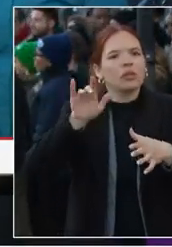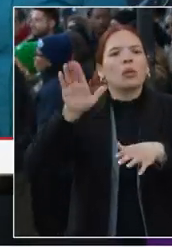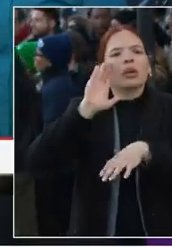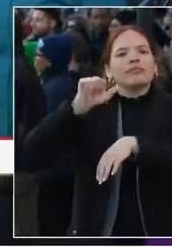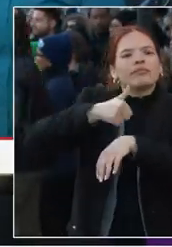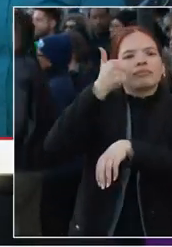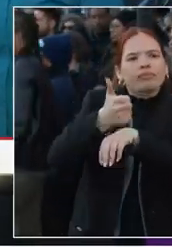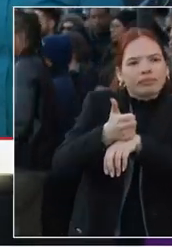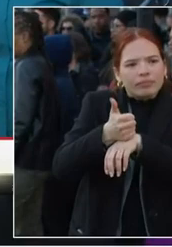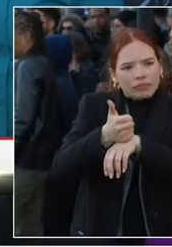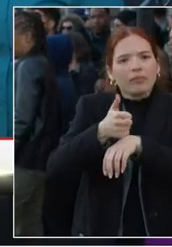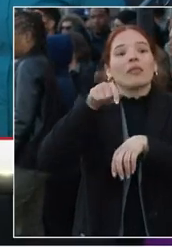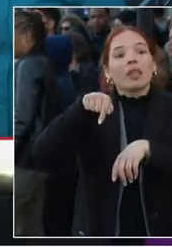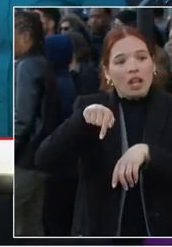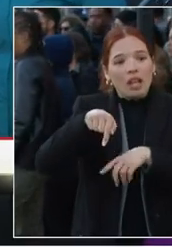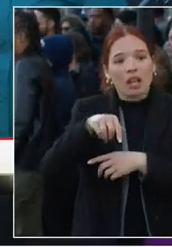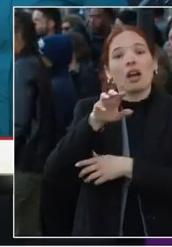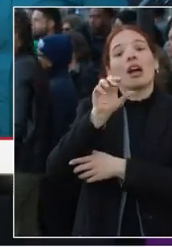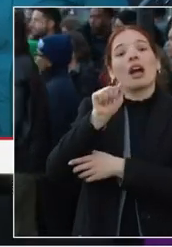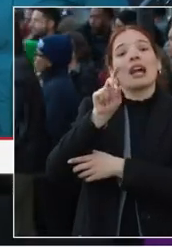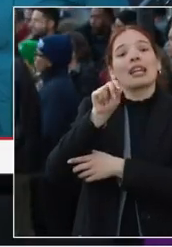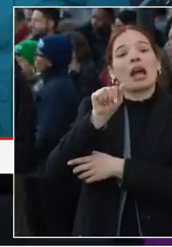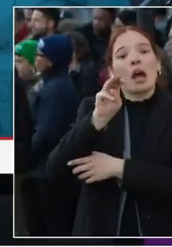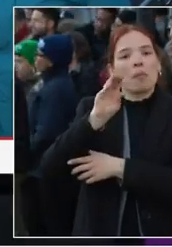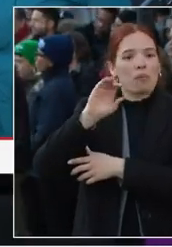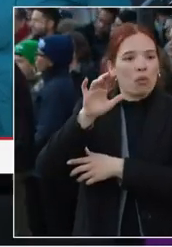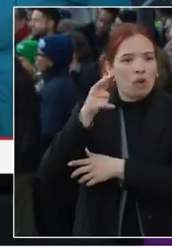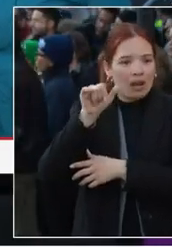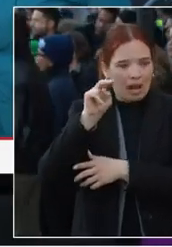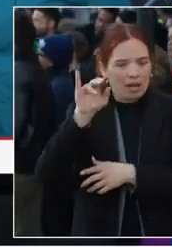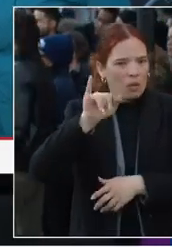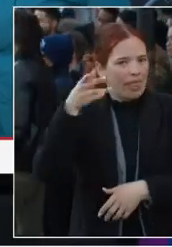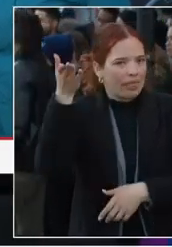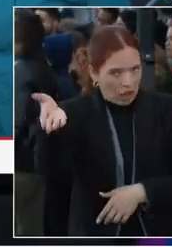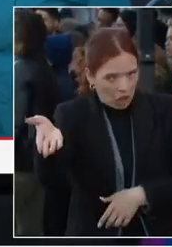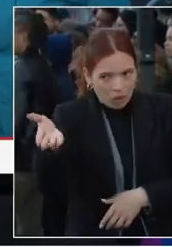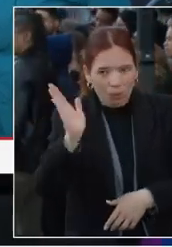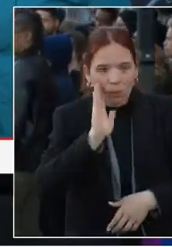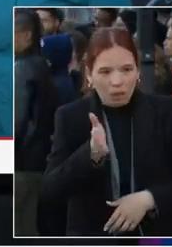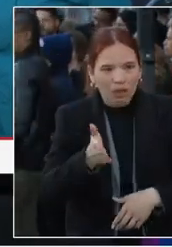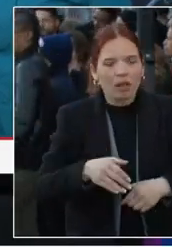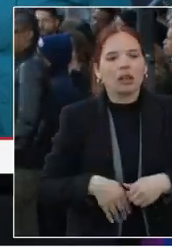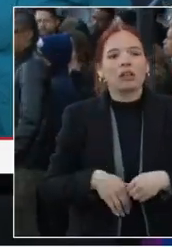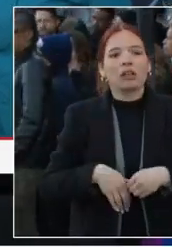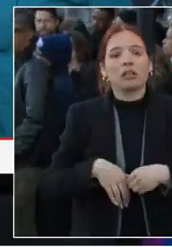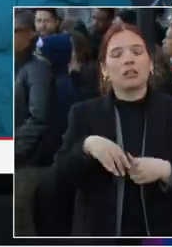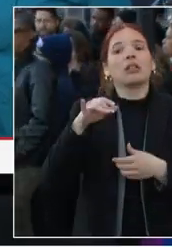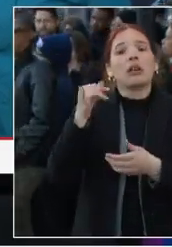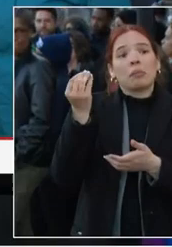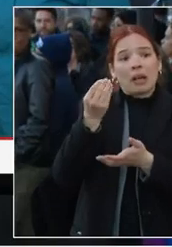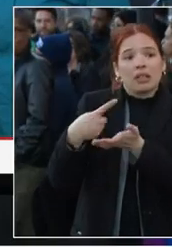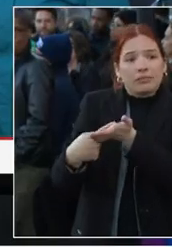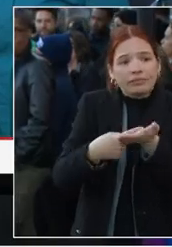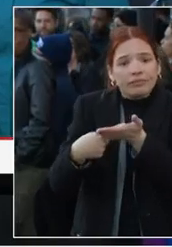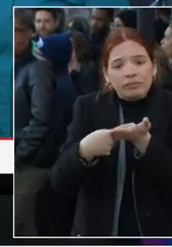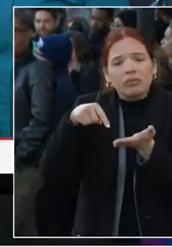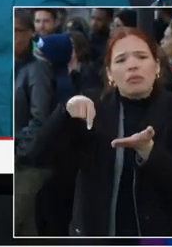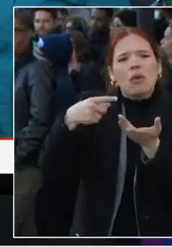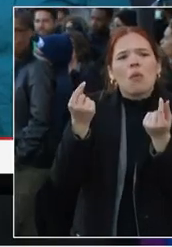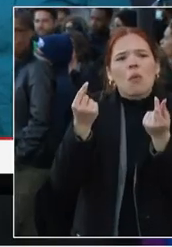Morgan. We also briefed the community on our task force focus on violent